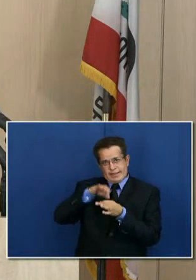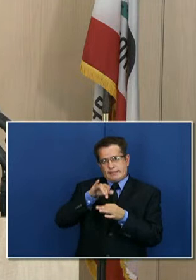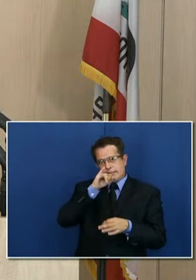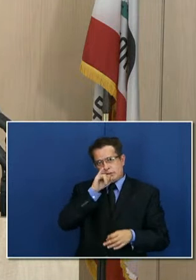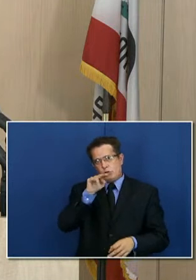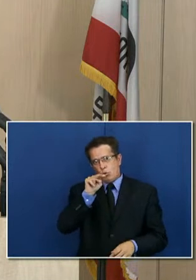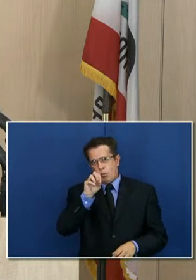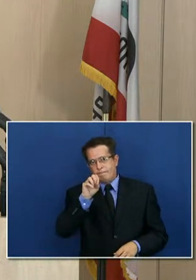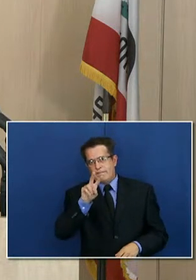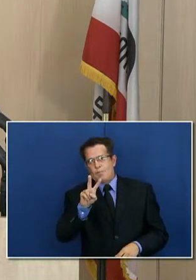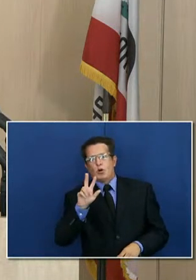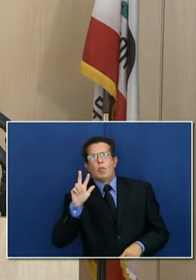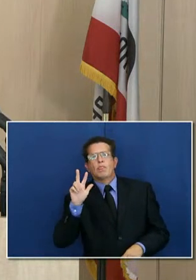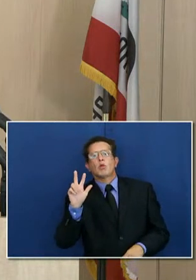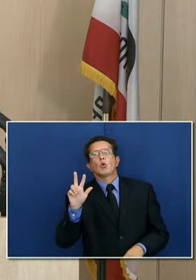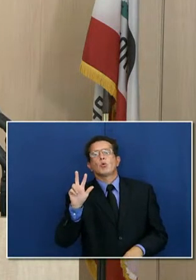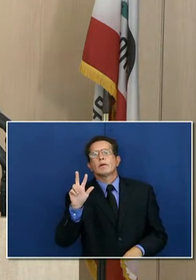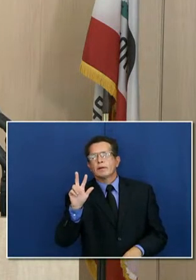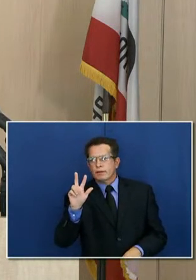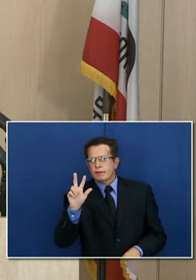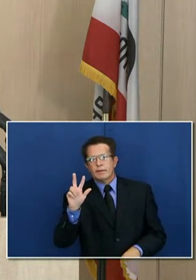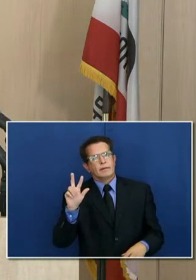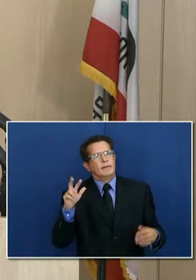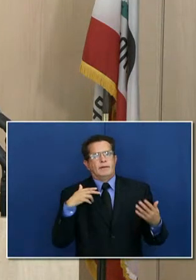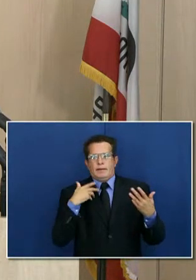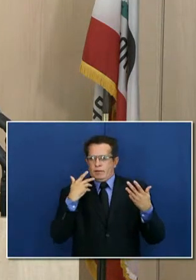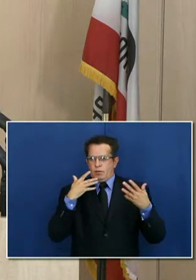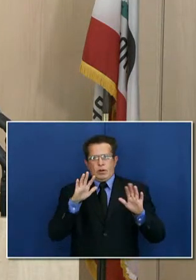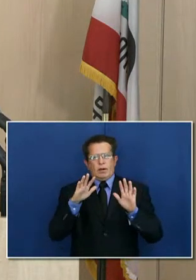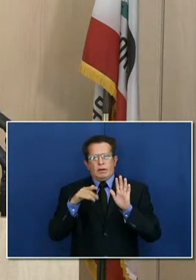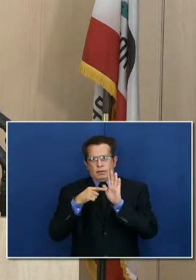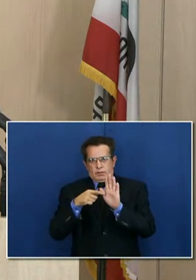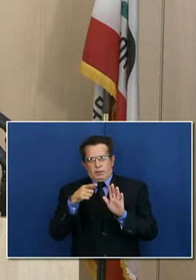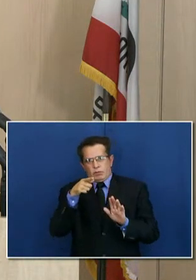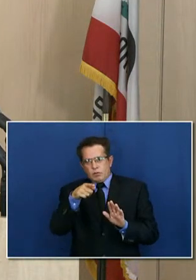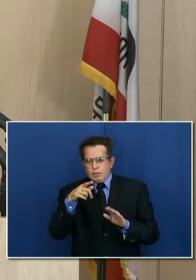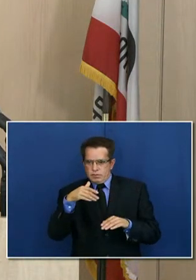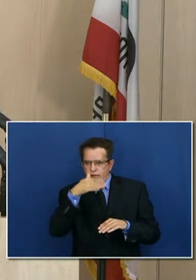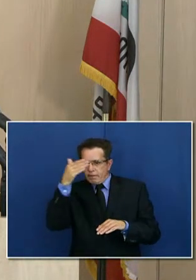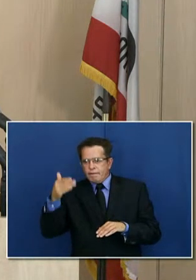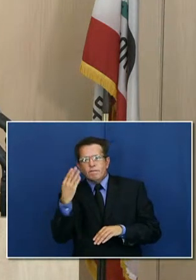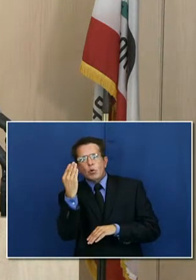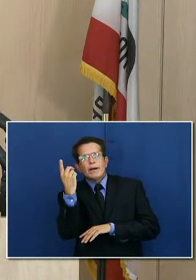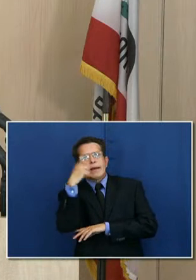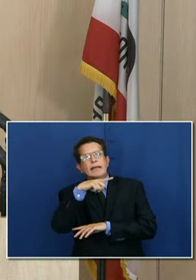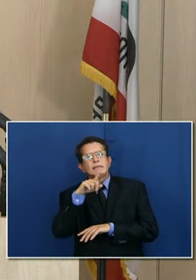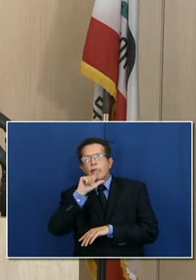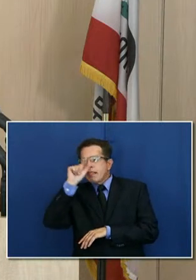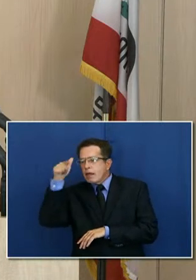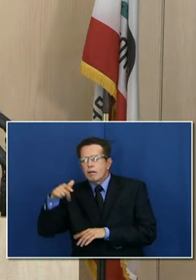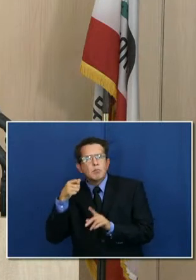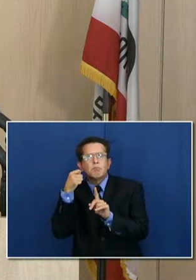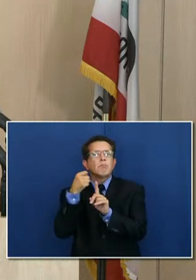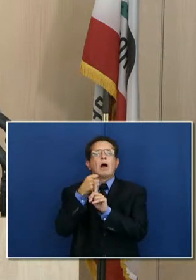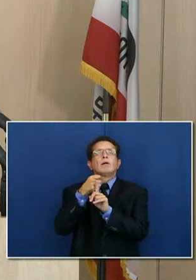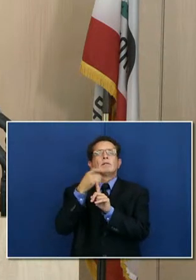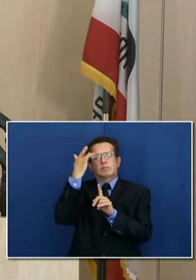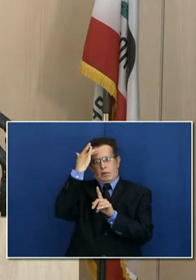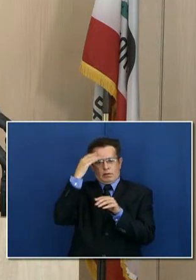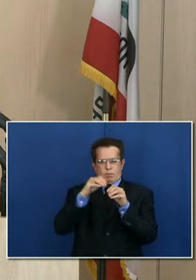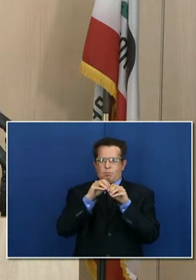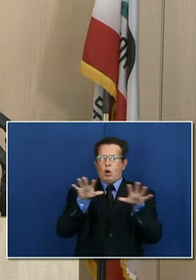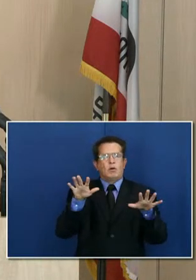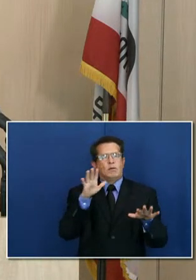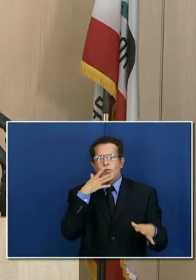3rd. I do not want to be standing here with Dr. Wooten 14 days later talking about Election Day as a statistic. And so for